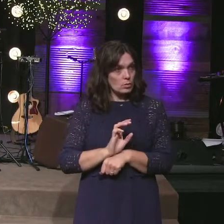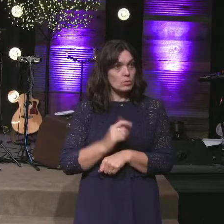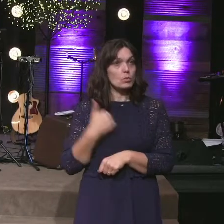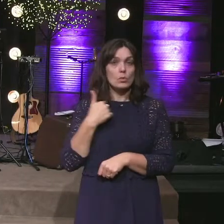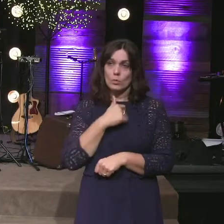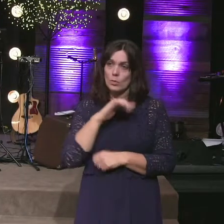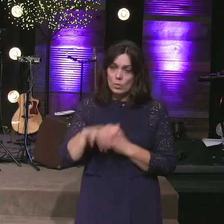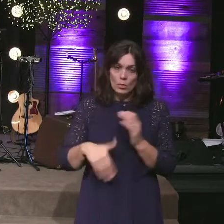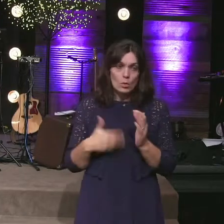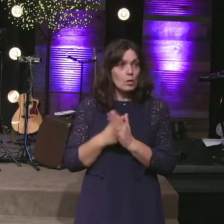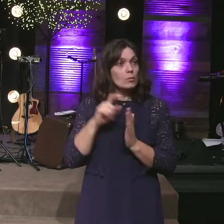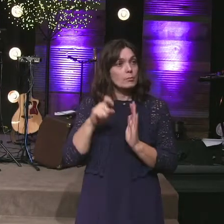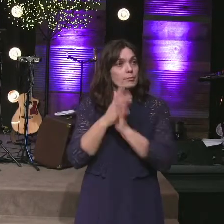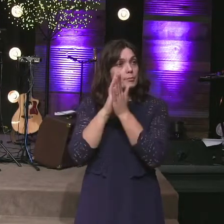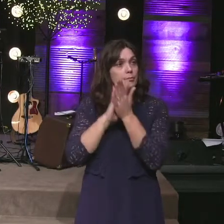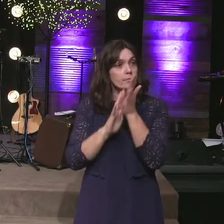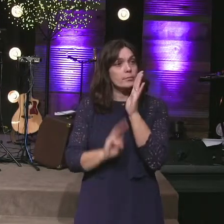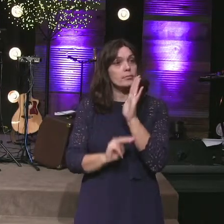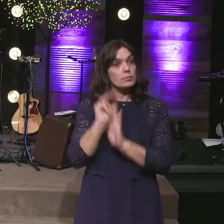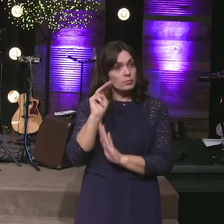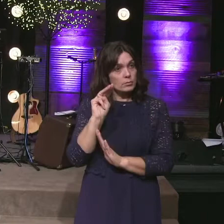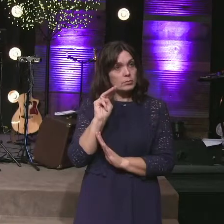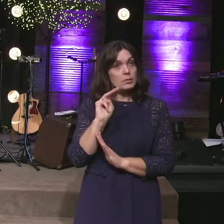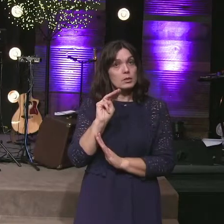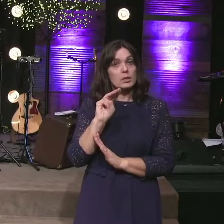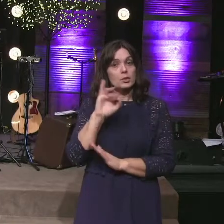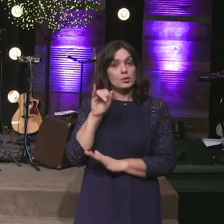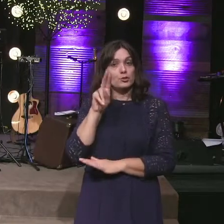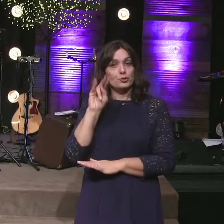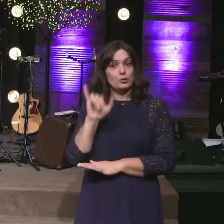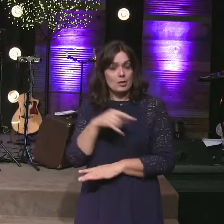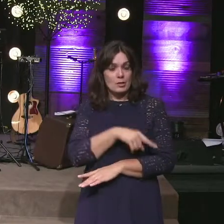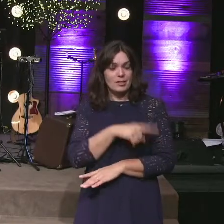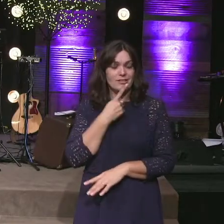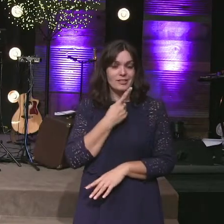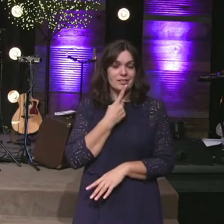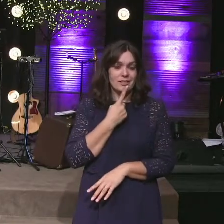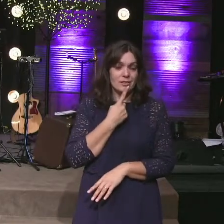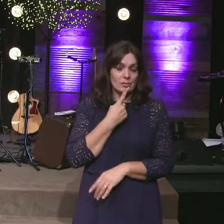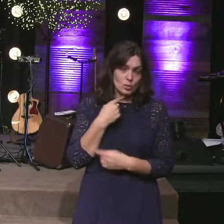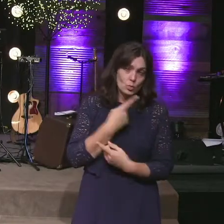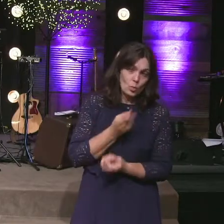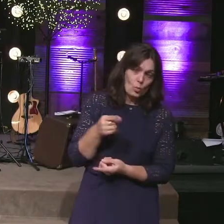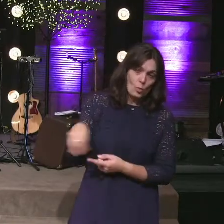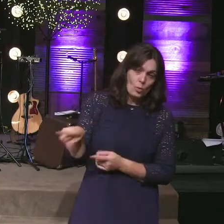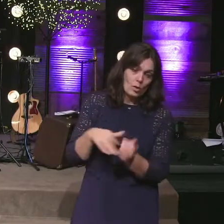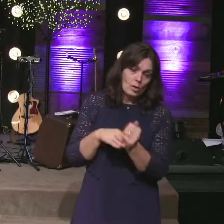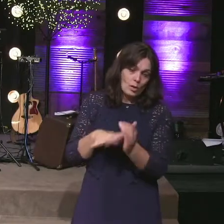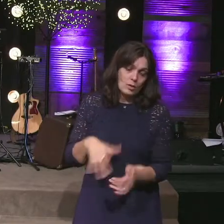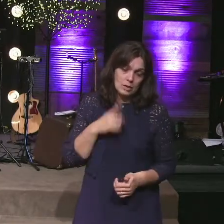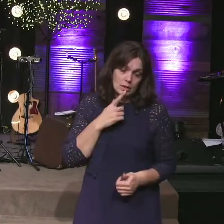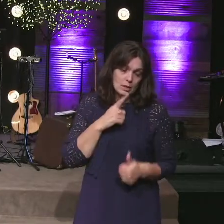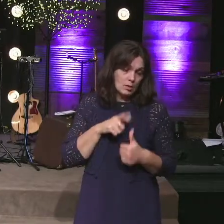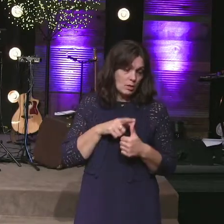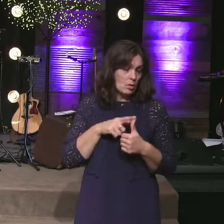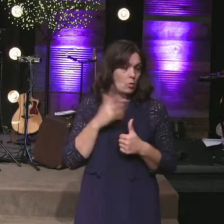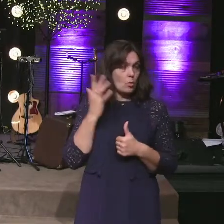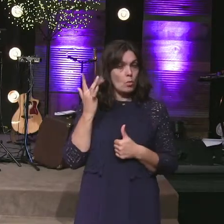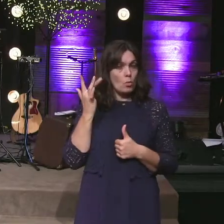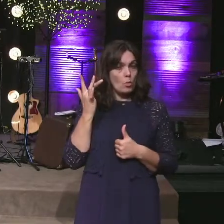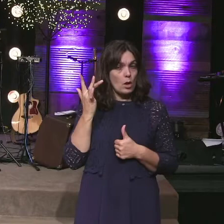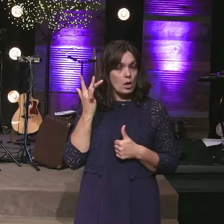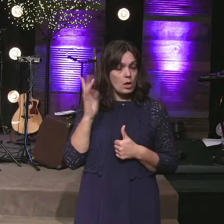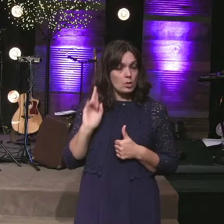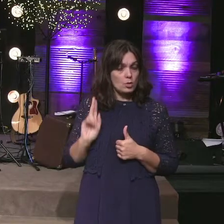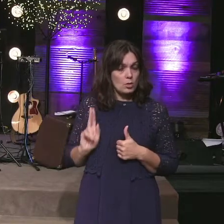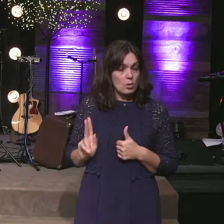right? And Johnny Varikin said a few things to these church leaders. He said, number one, why should a person set aside